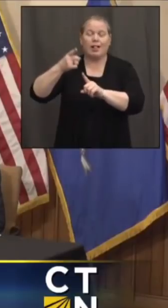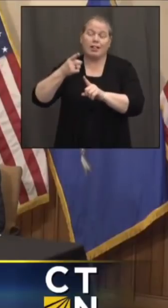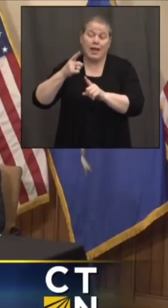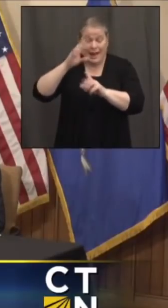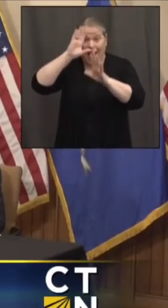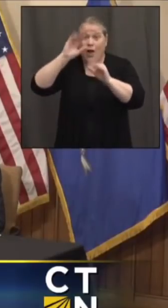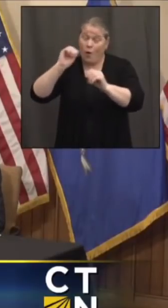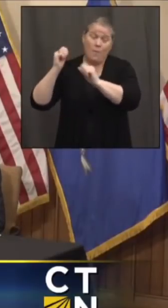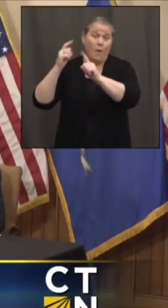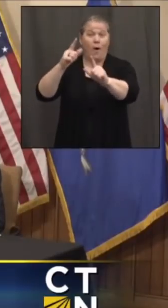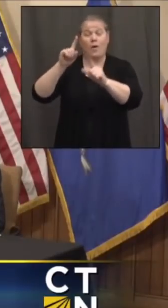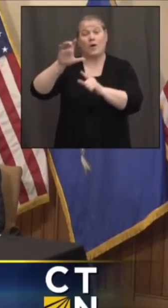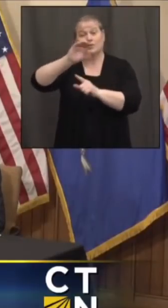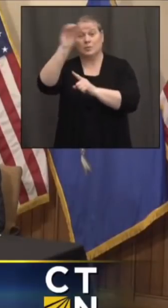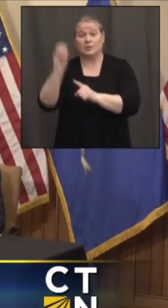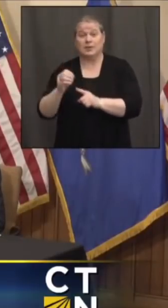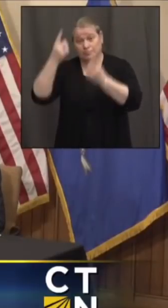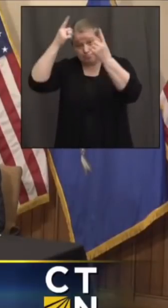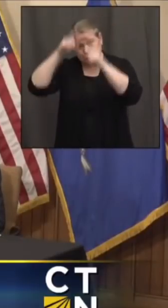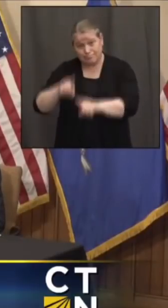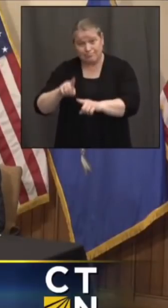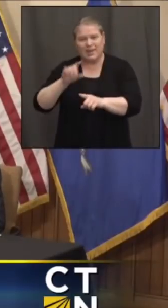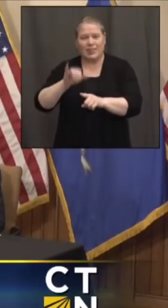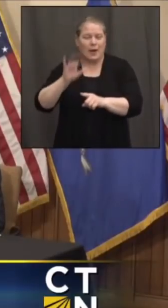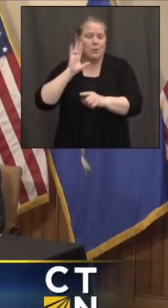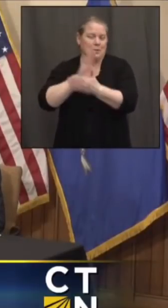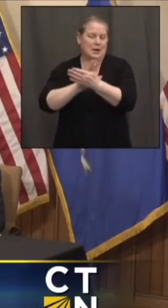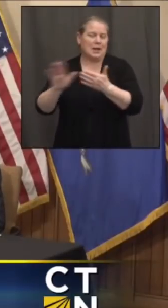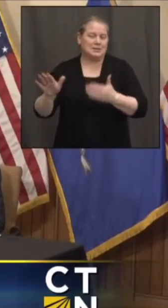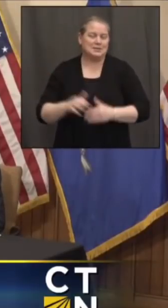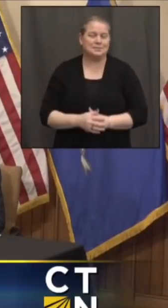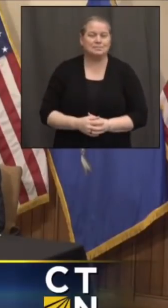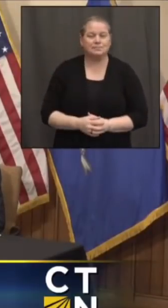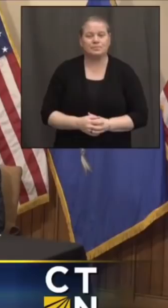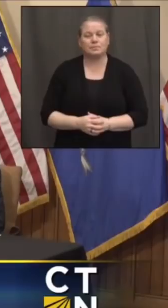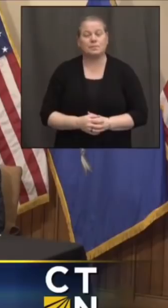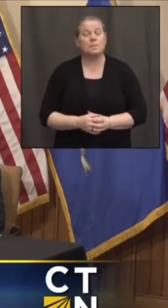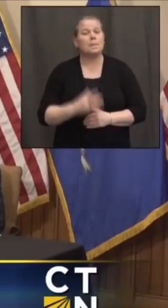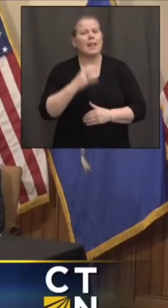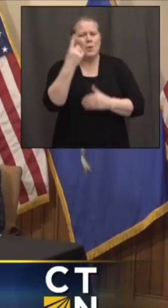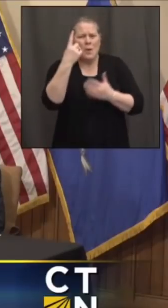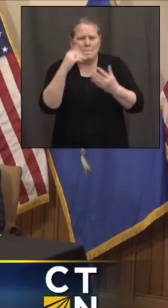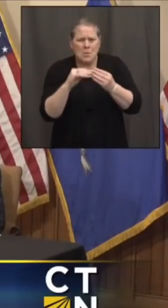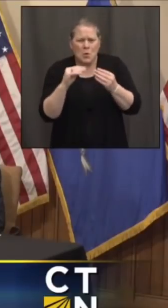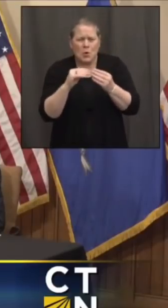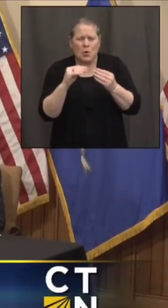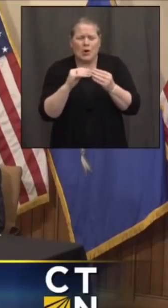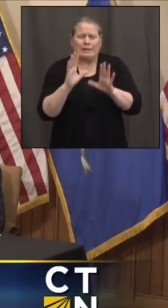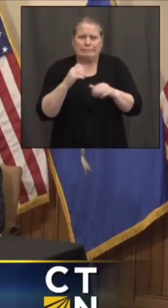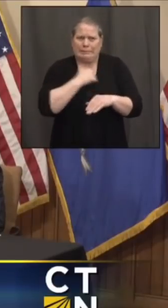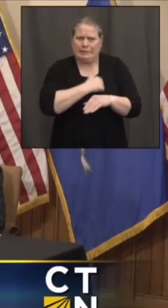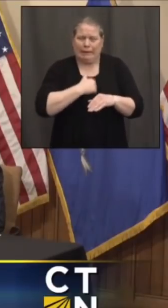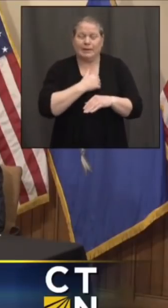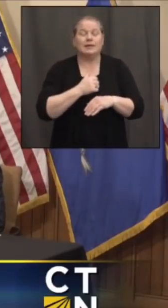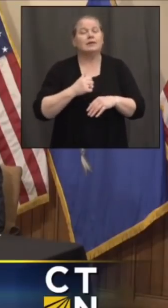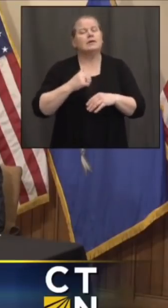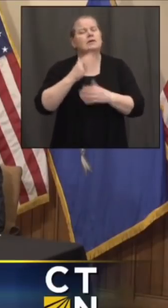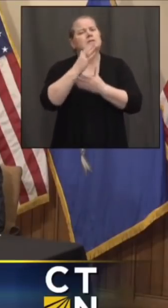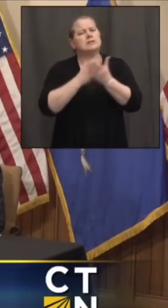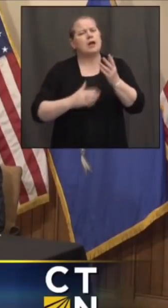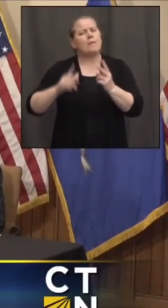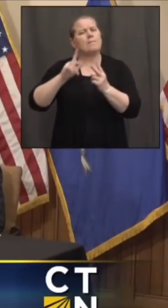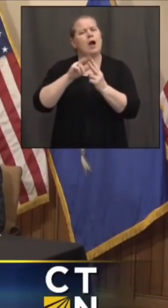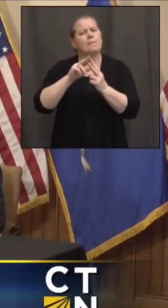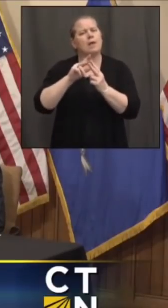sorry, Governor, but couples, we've heard from viewers who are couples, they're unsure, I guess, just what the rules are